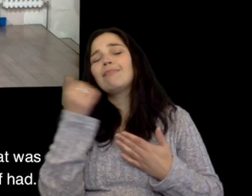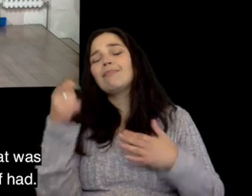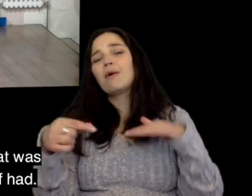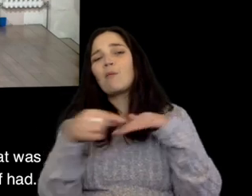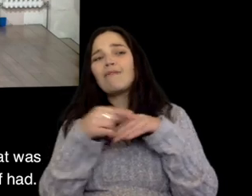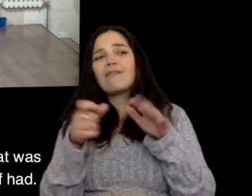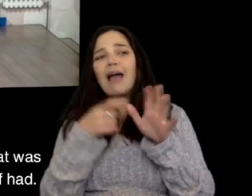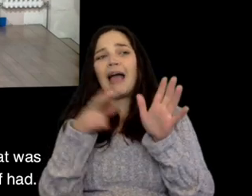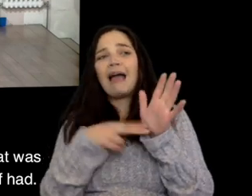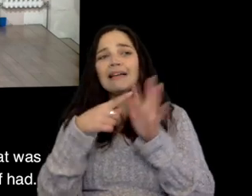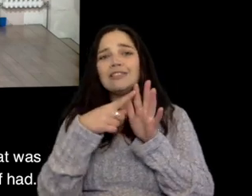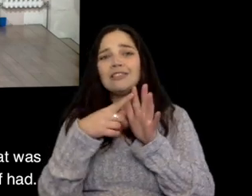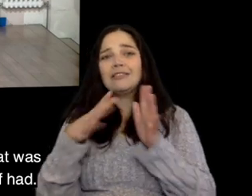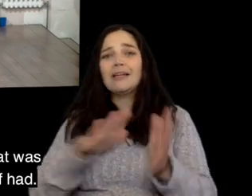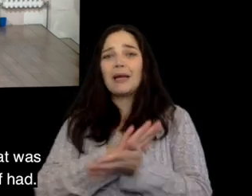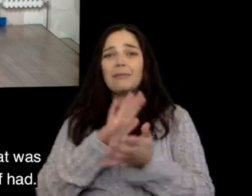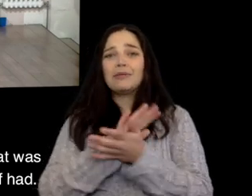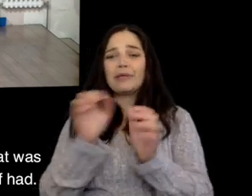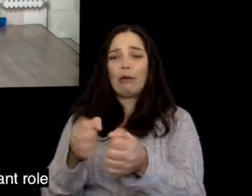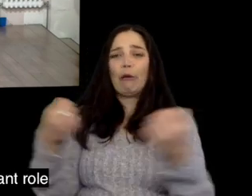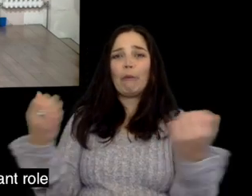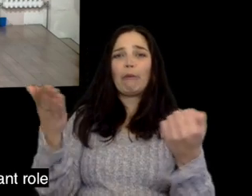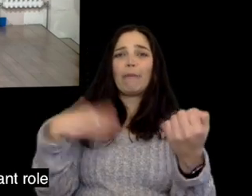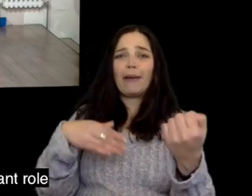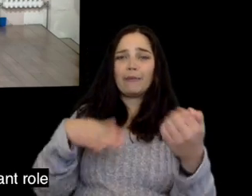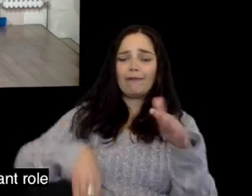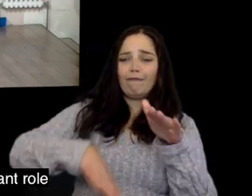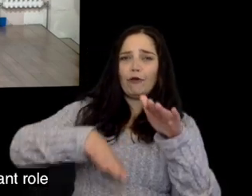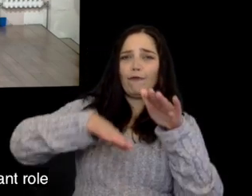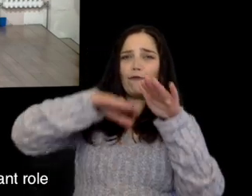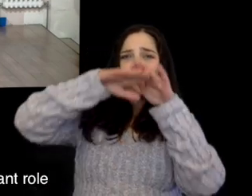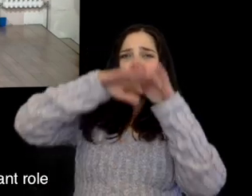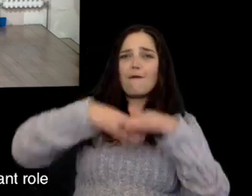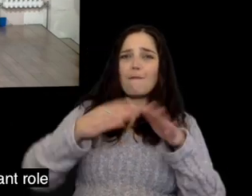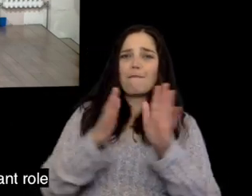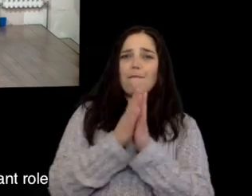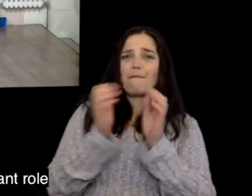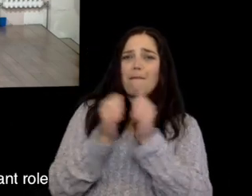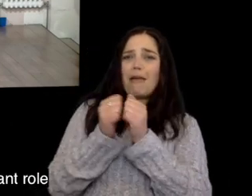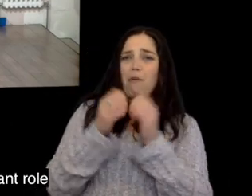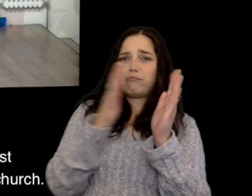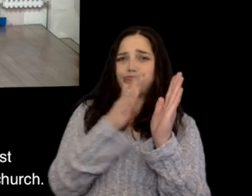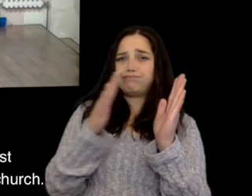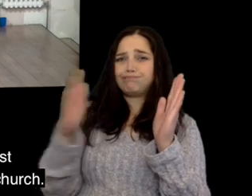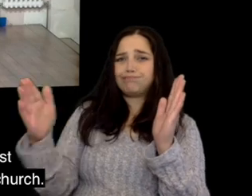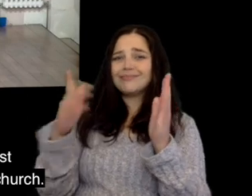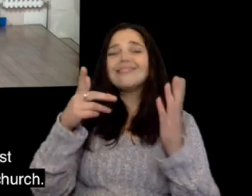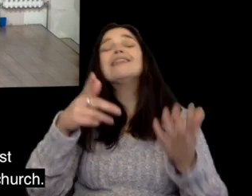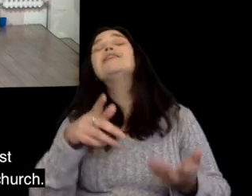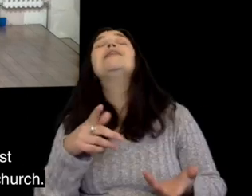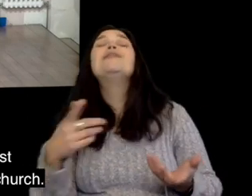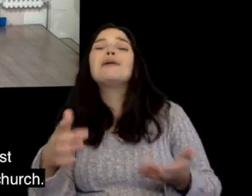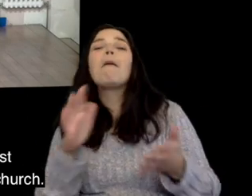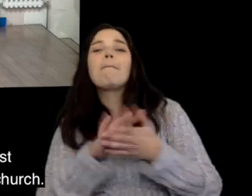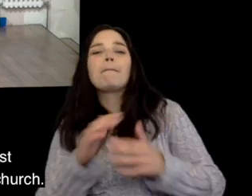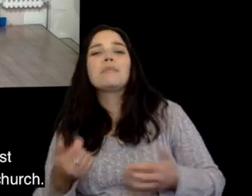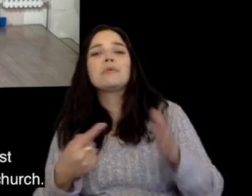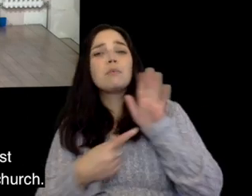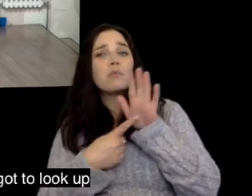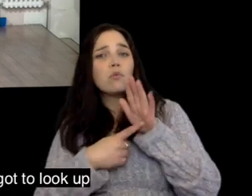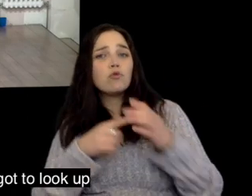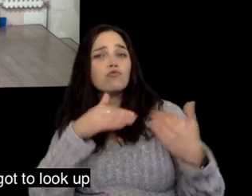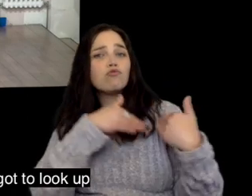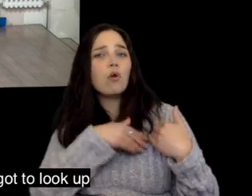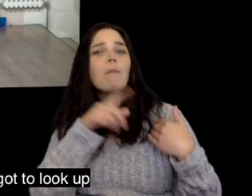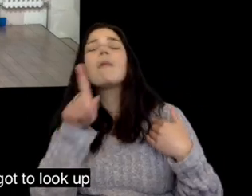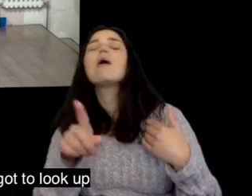wife Anne, she's quite happy to get the cupboard in the dining room back that was full of all the papers we've had. So it is a very